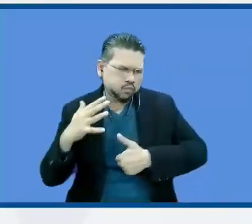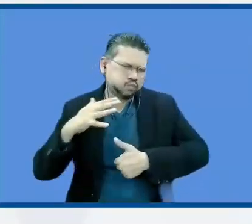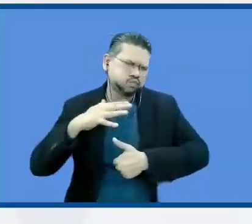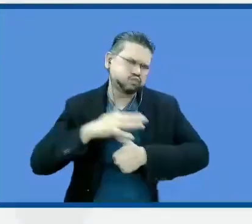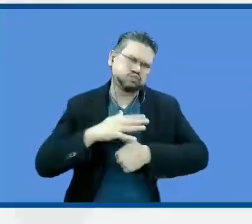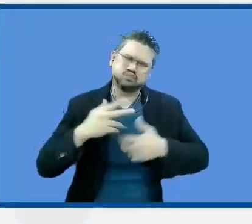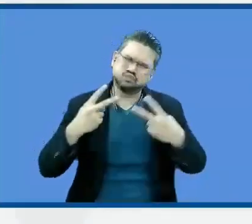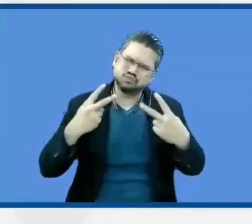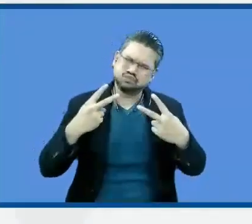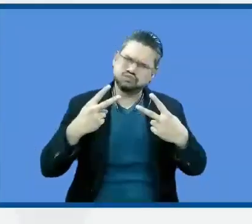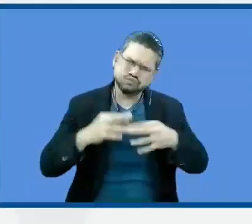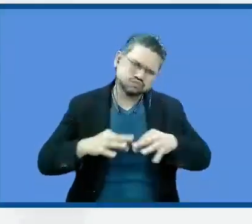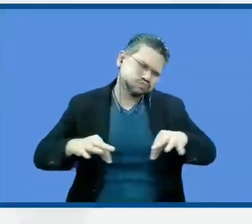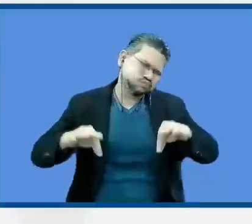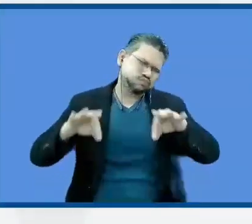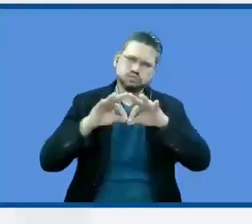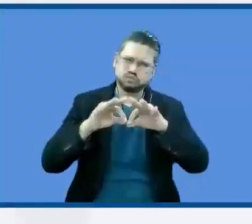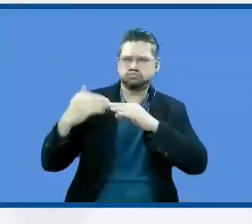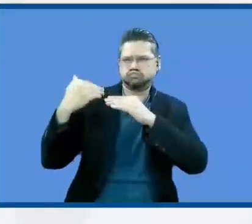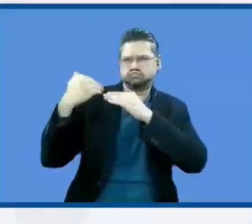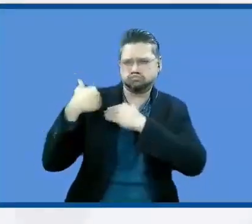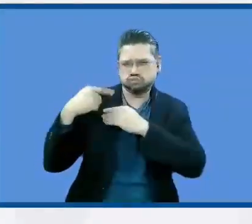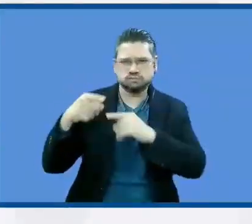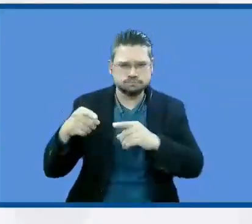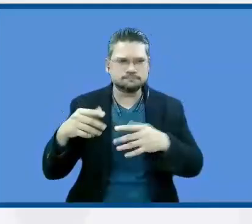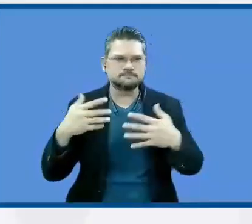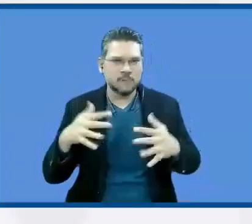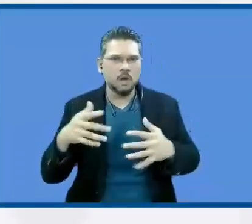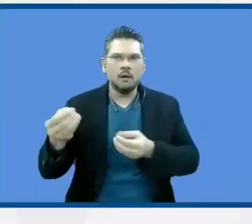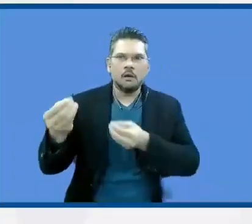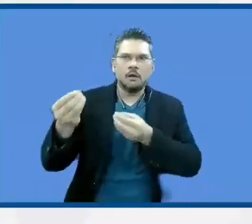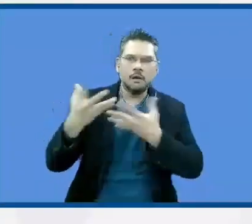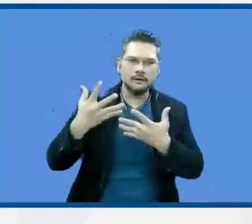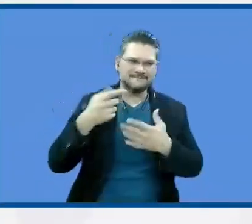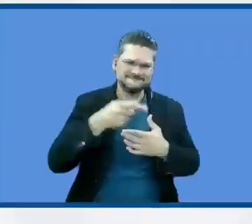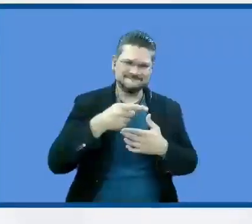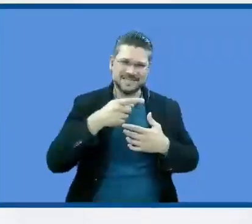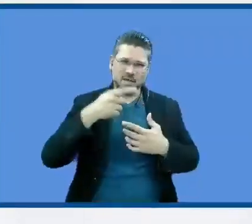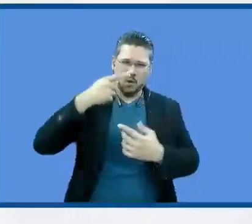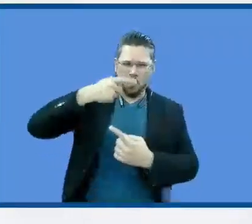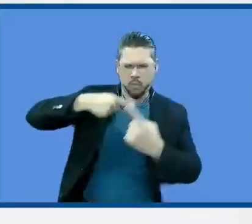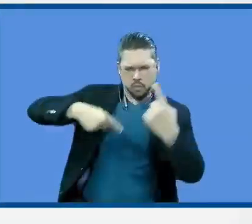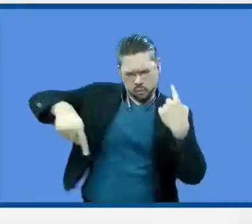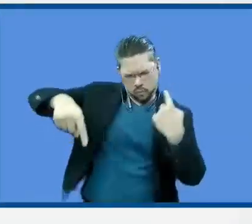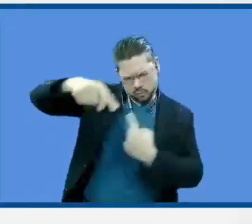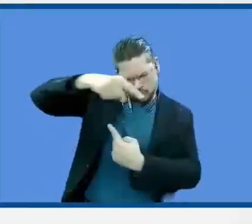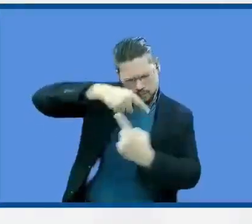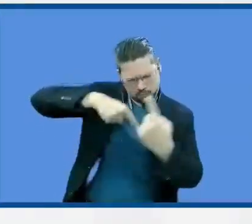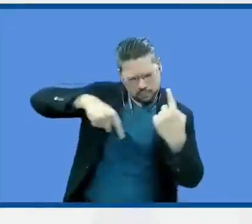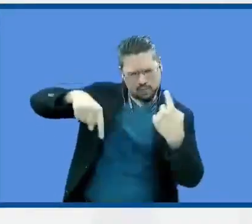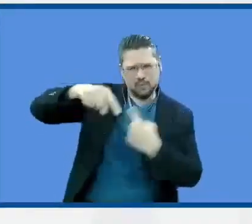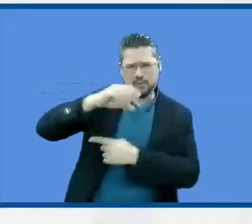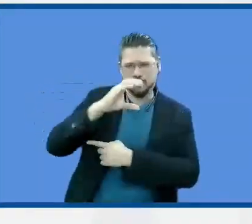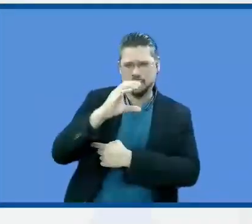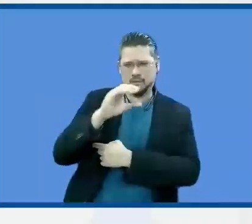told us that it was an extratropical cyclone with 174 kilometers per hour